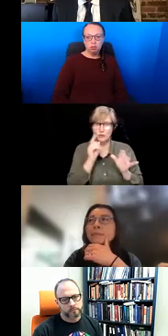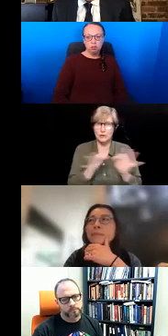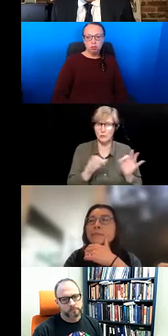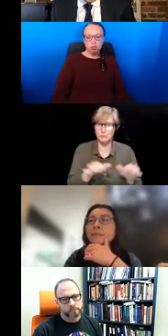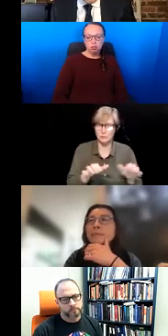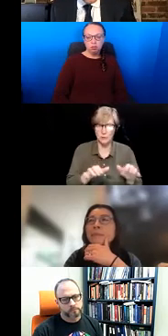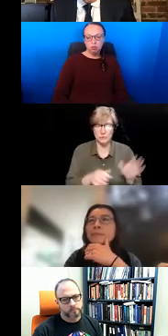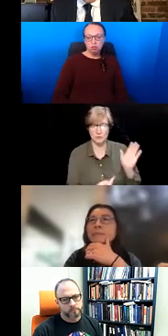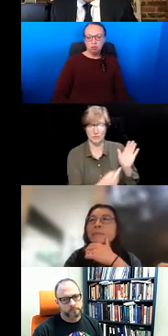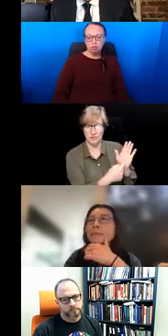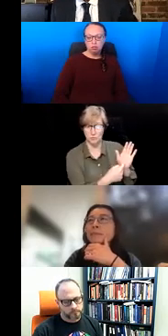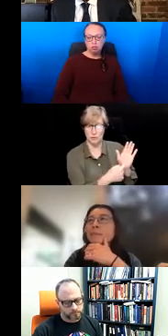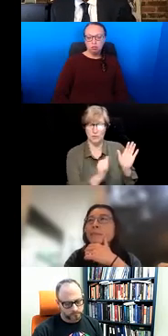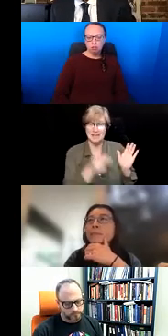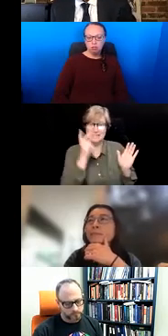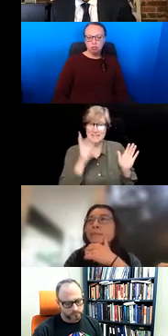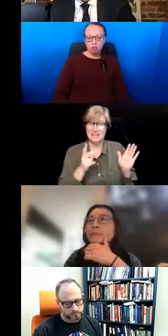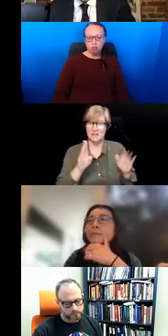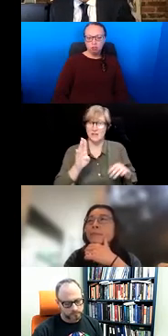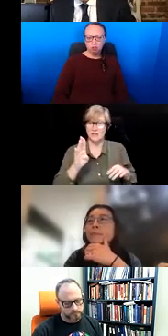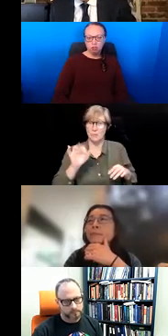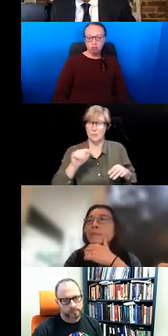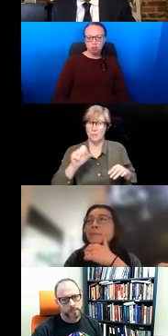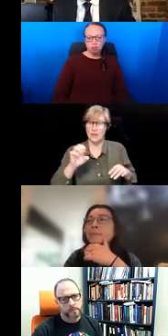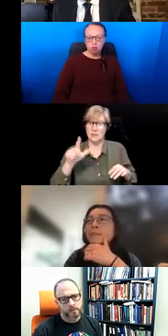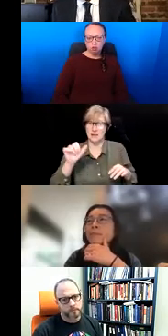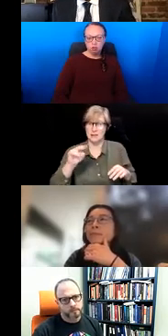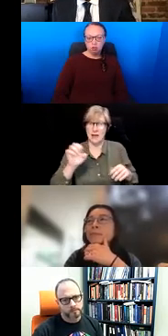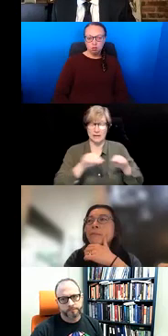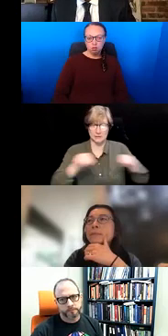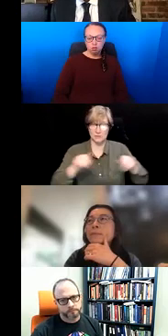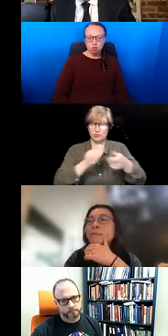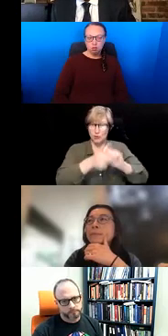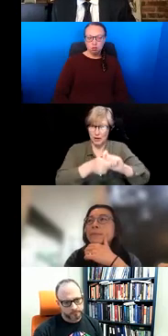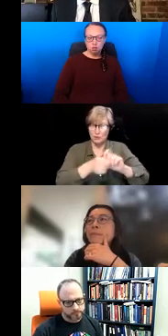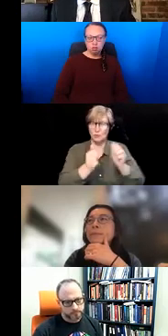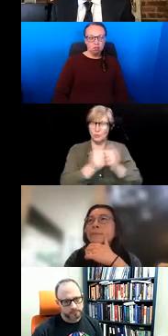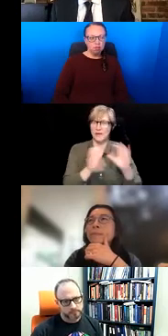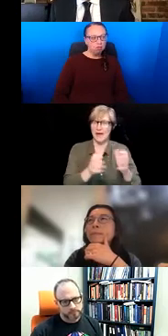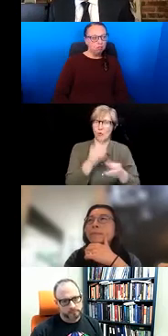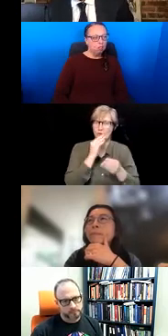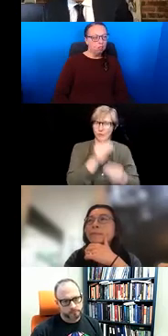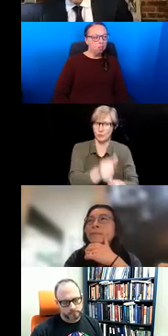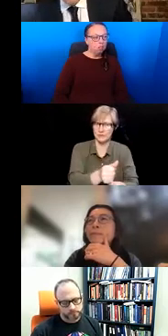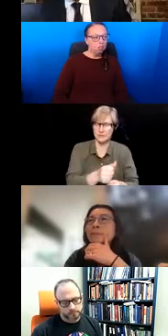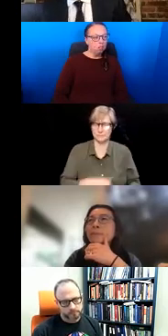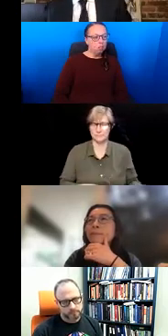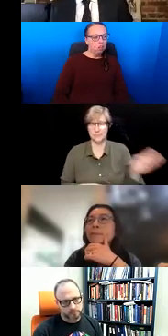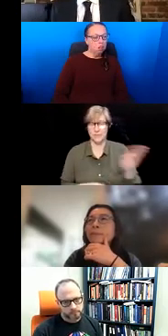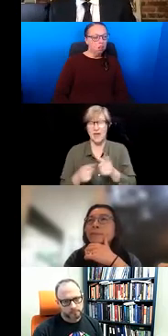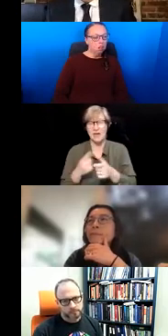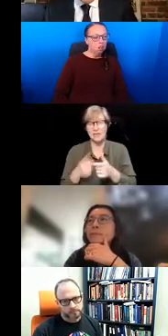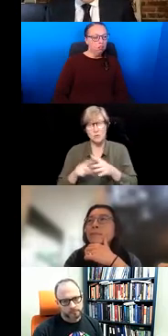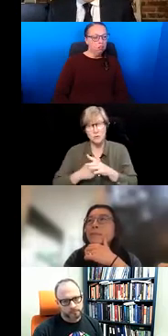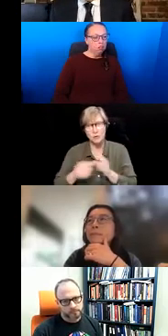which is a change in baseline in category fluency. We also found, once we started digging a little